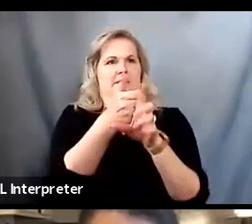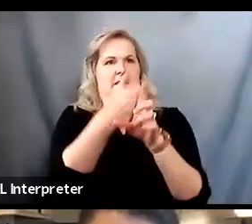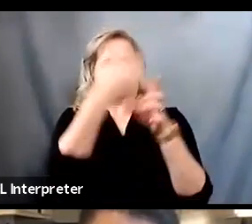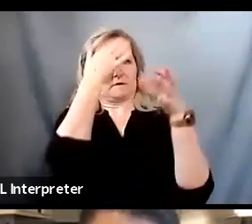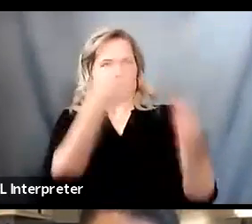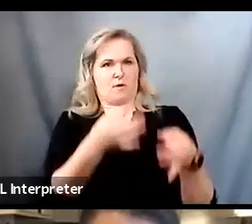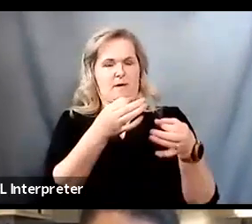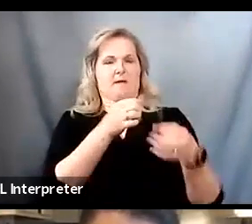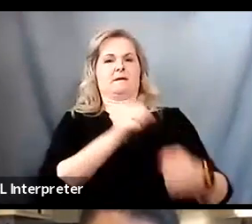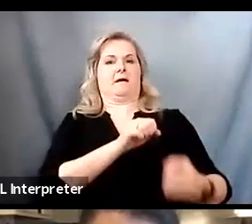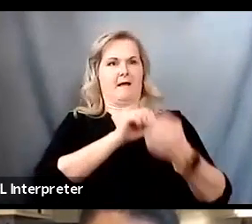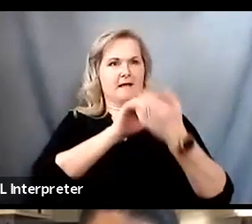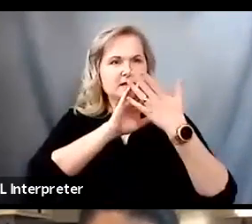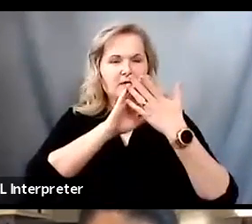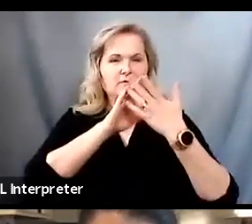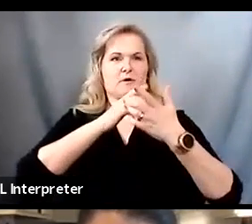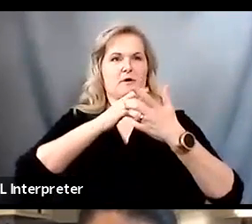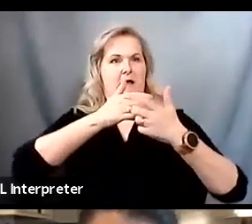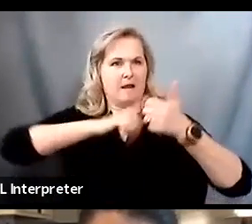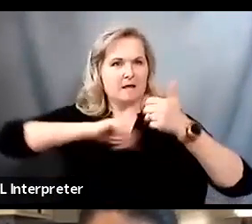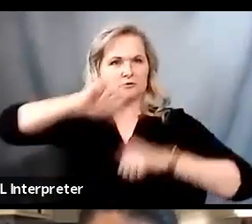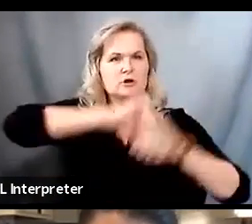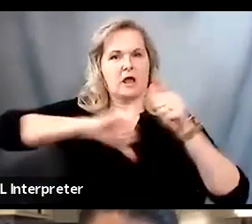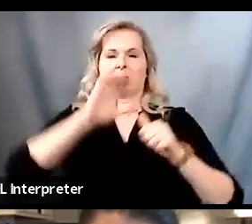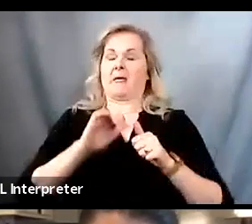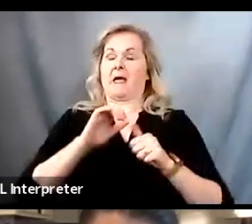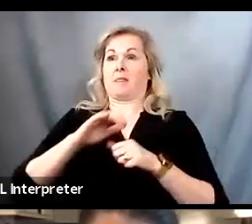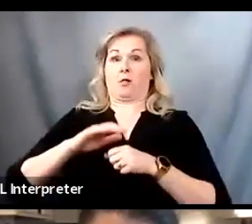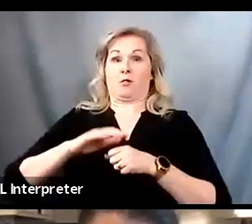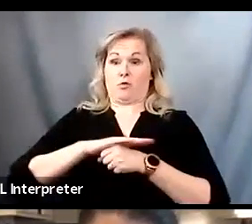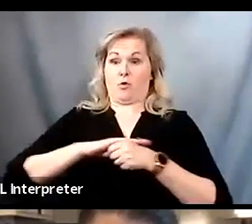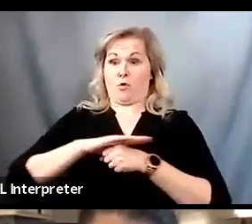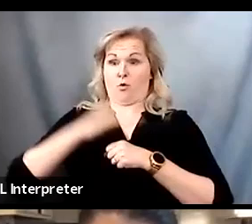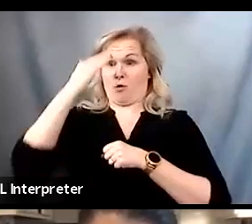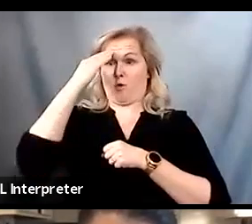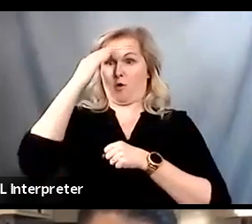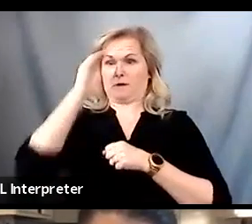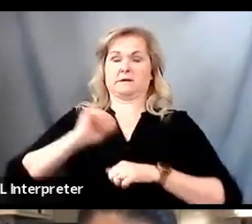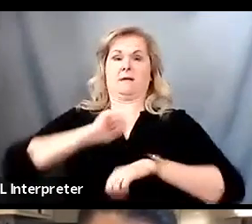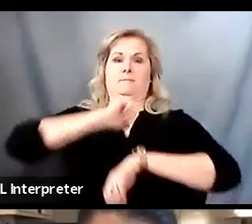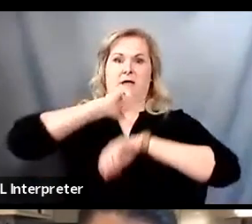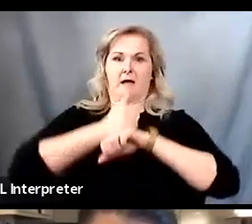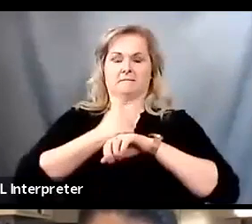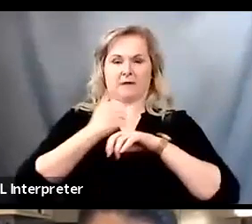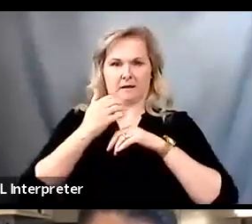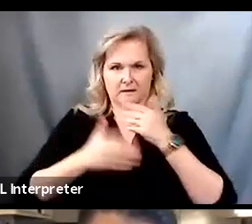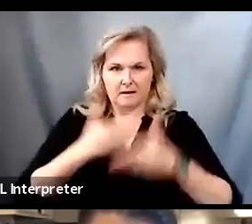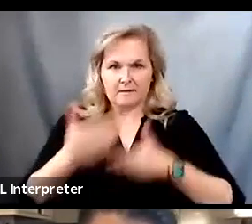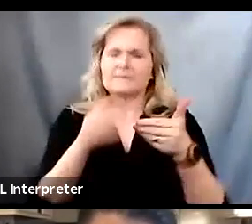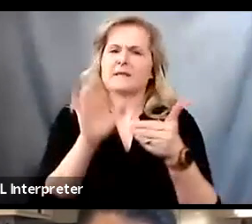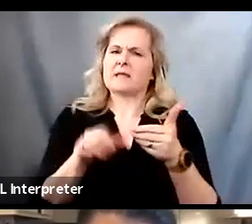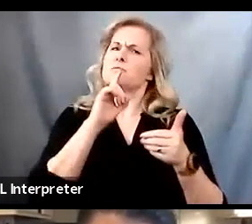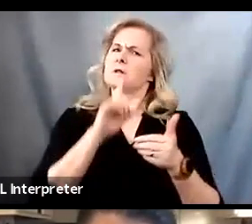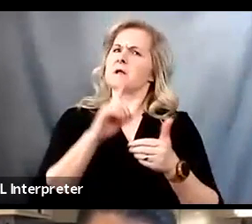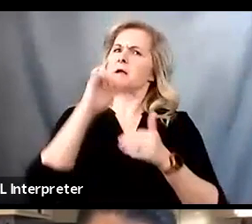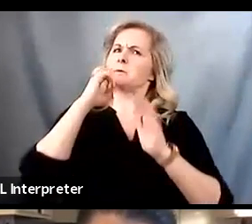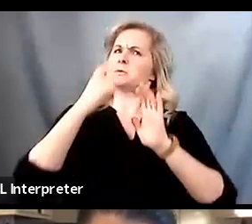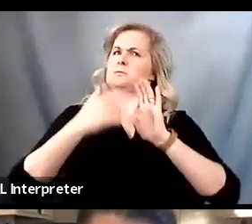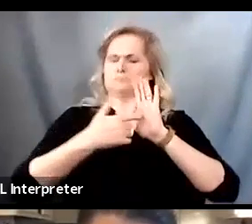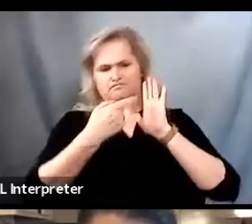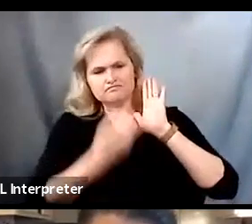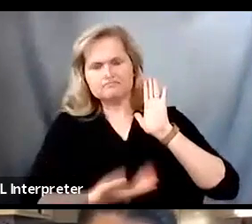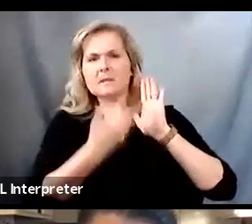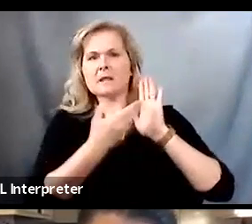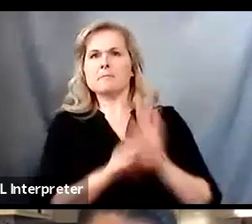encounter and exchange where our local bodies of knowledge can be activated. It bears importance